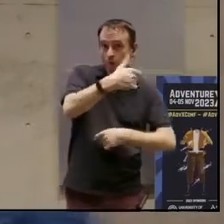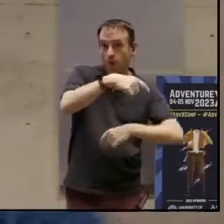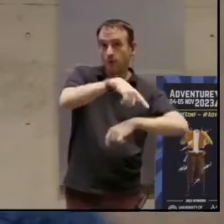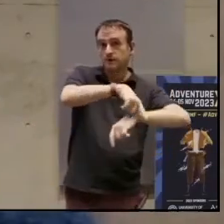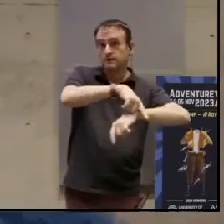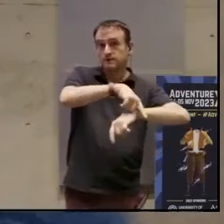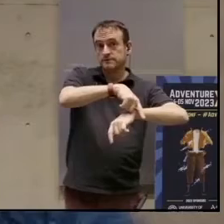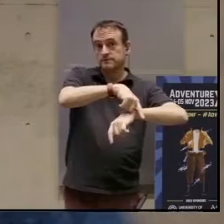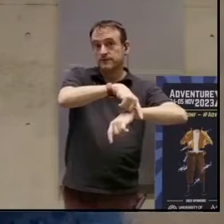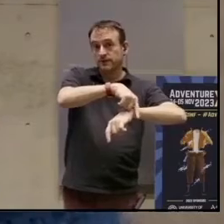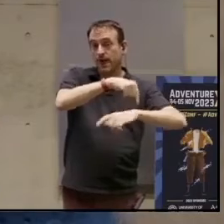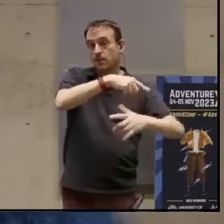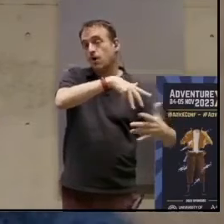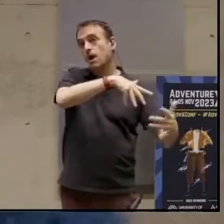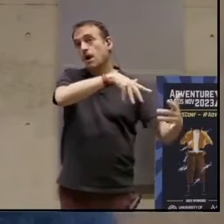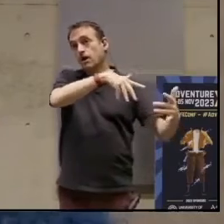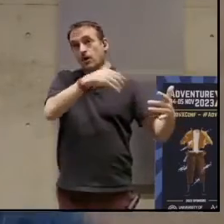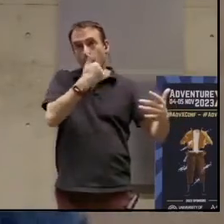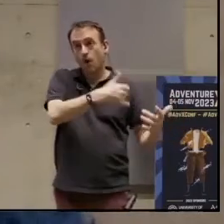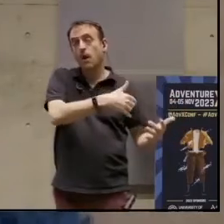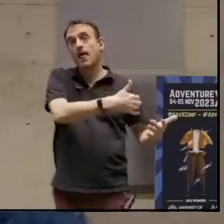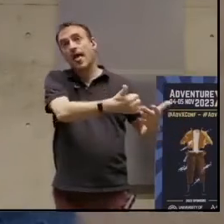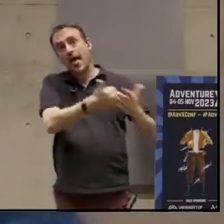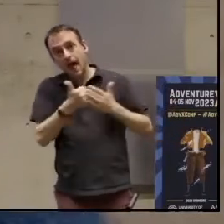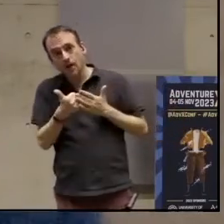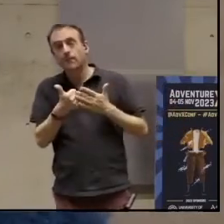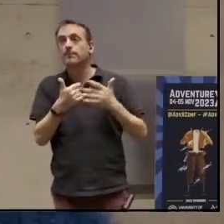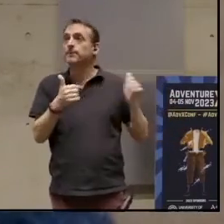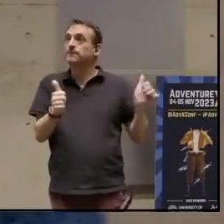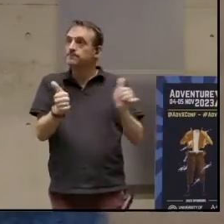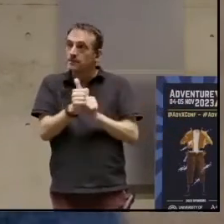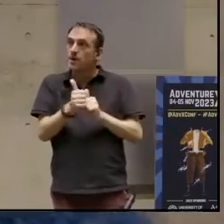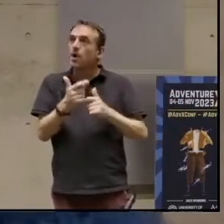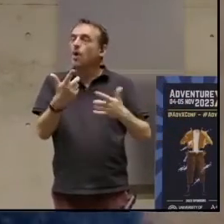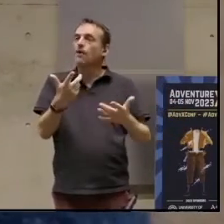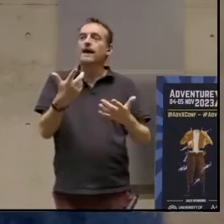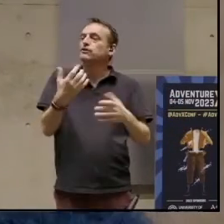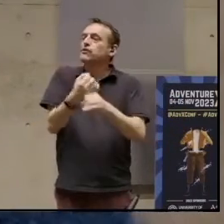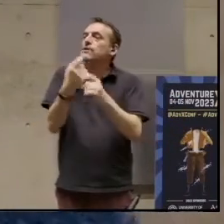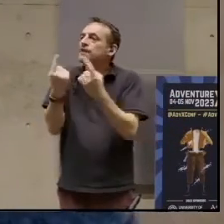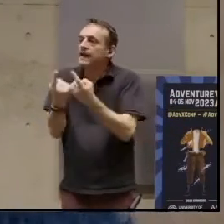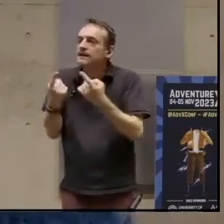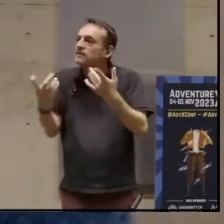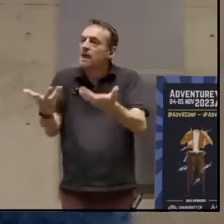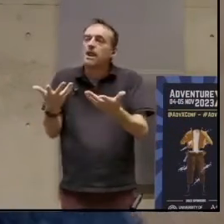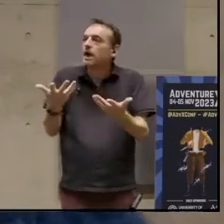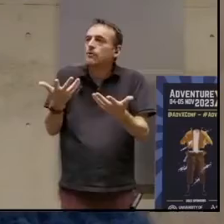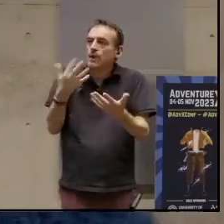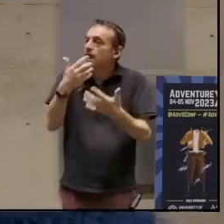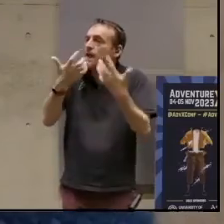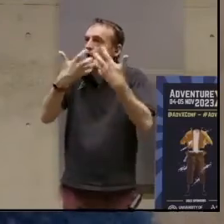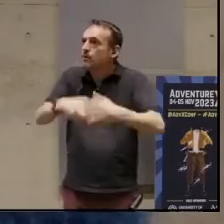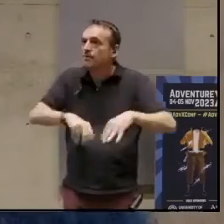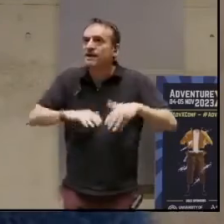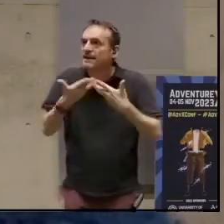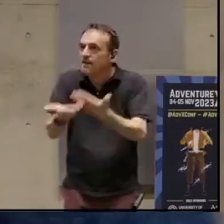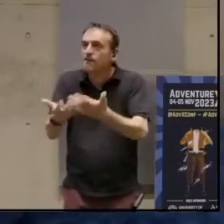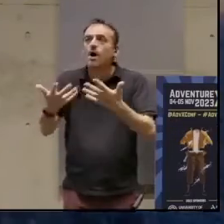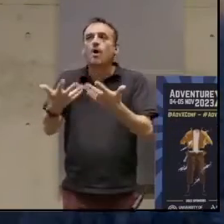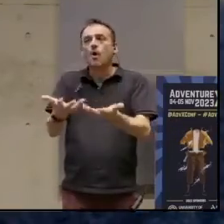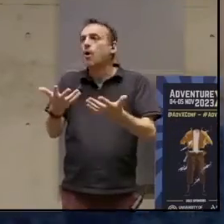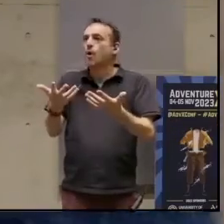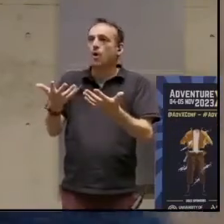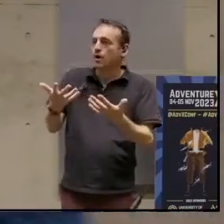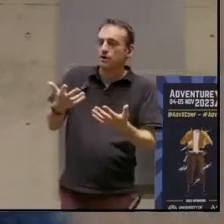beat the shit out of the problem or put it in the back of a van or take it away, all right? So what